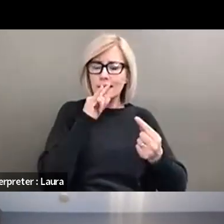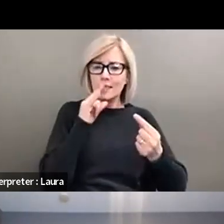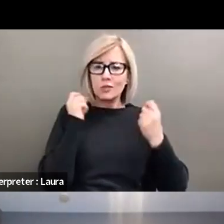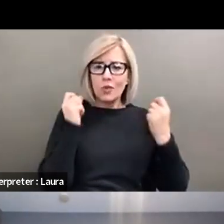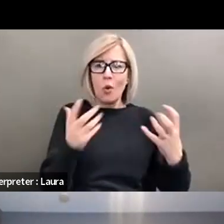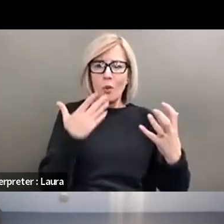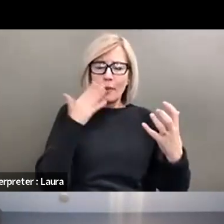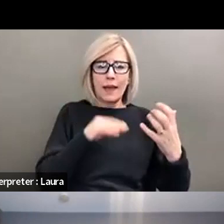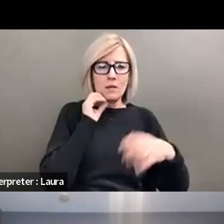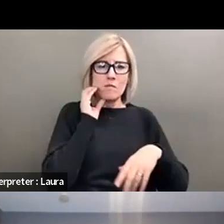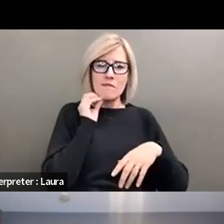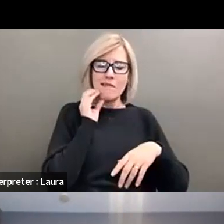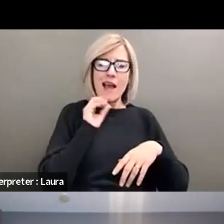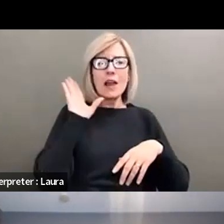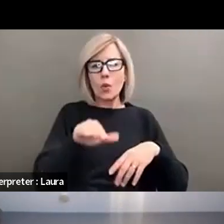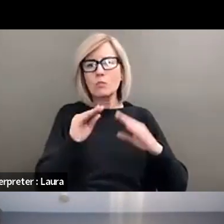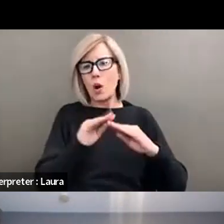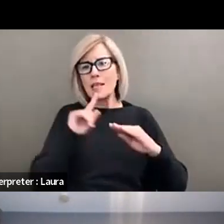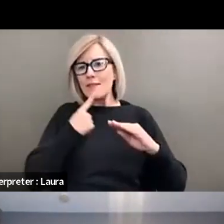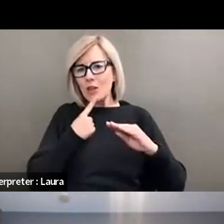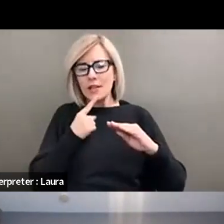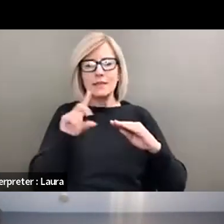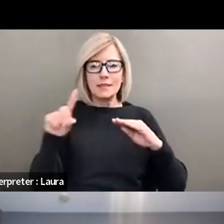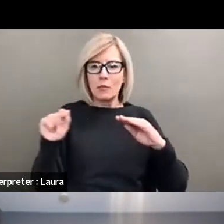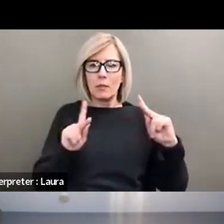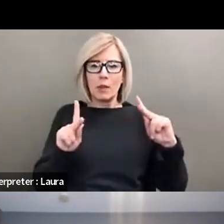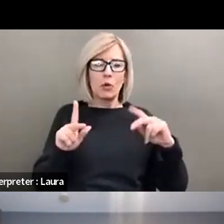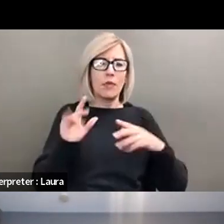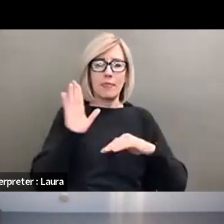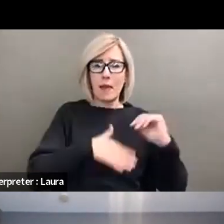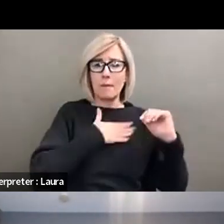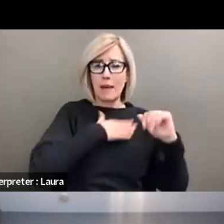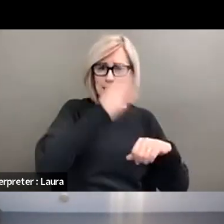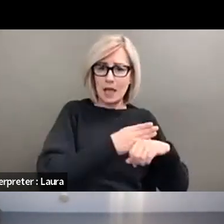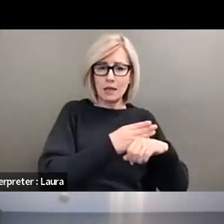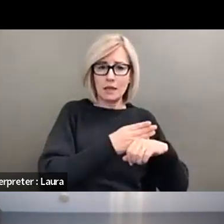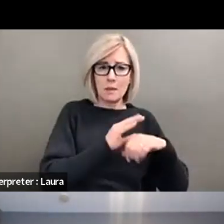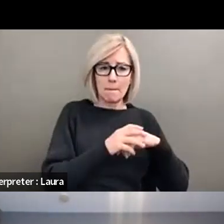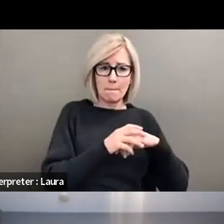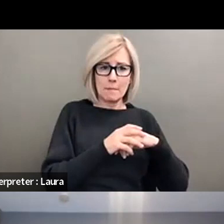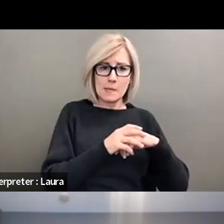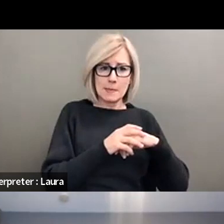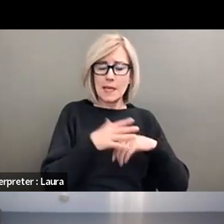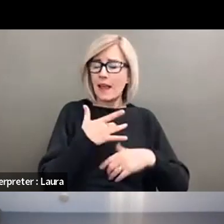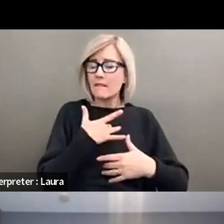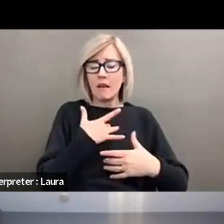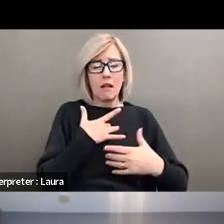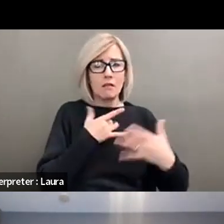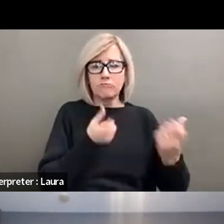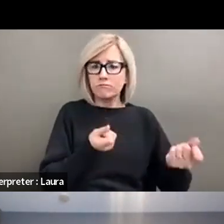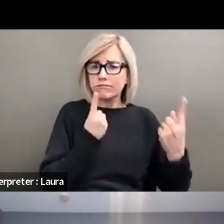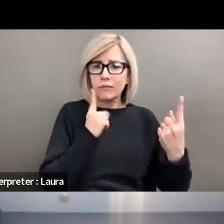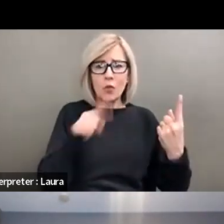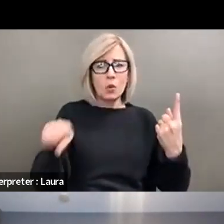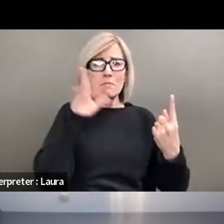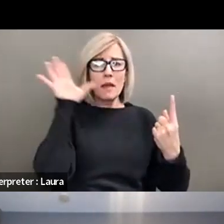And I know there's more severely disabled people than my son. And I feel for those parents. I'm